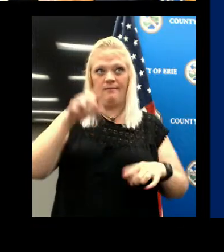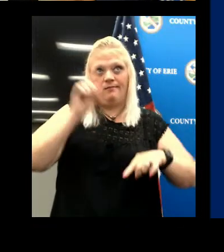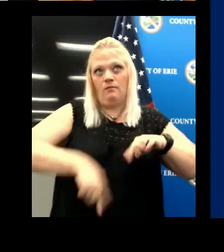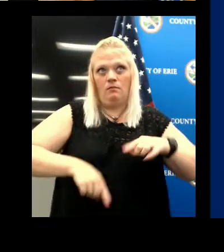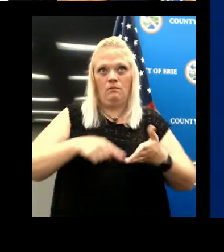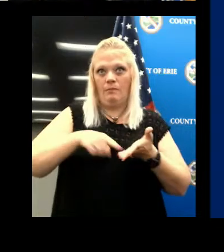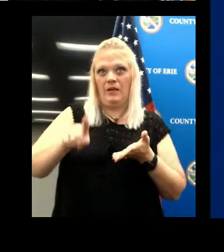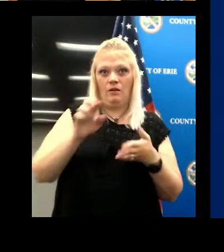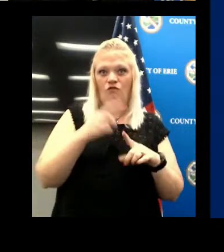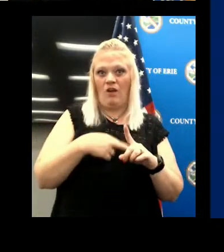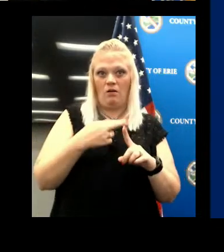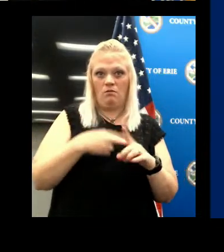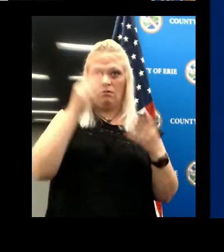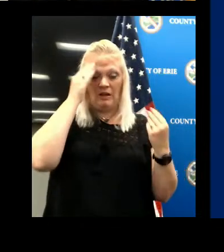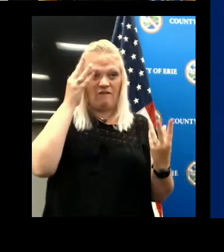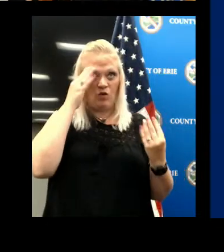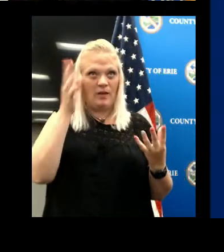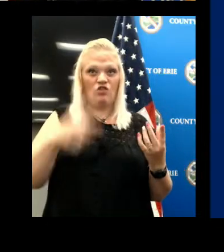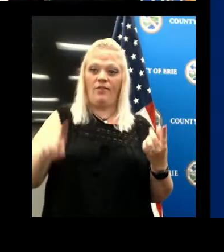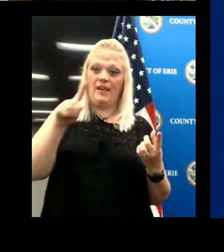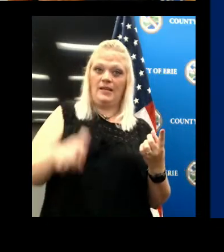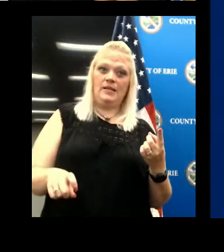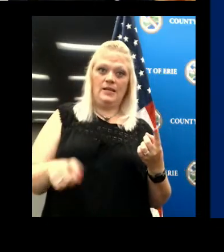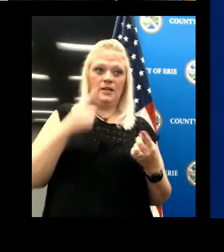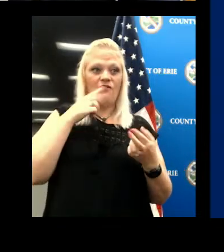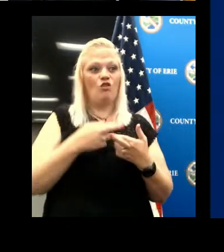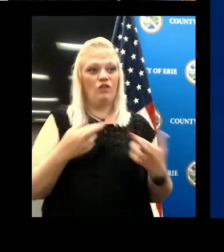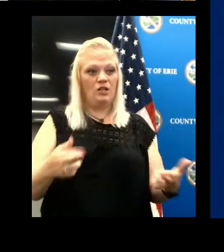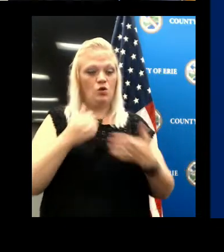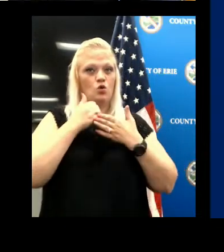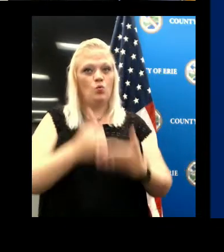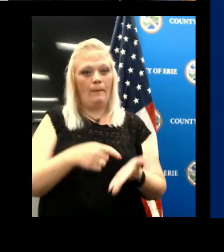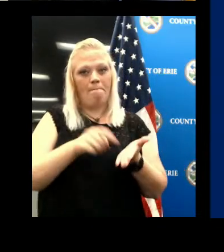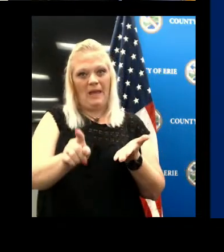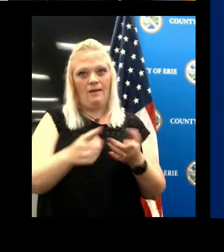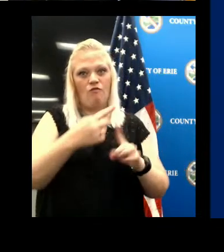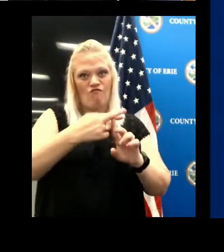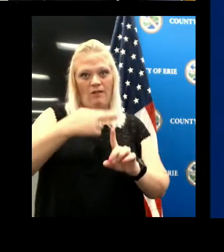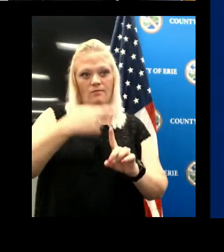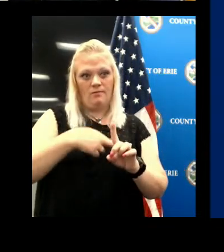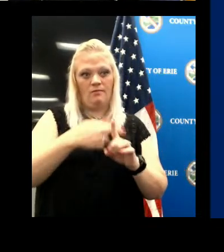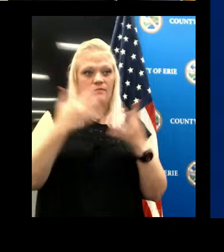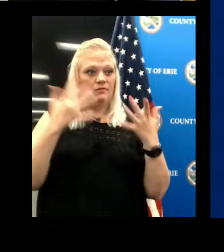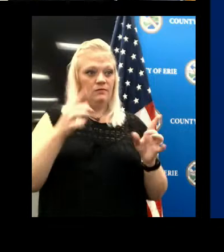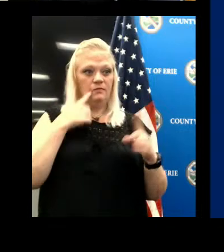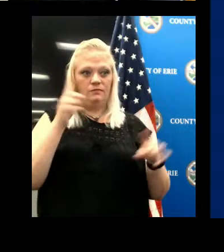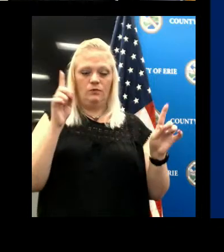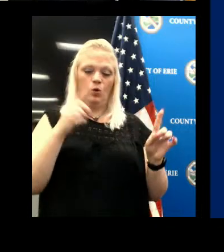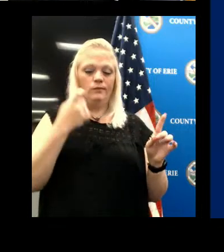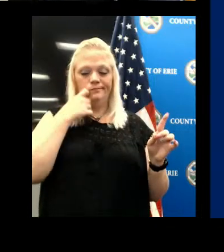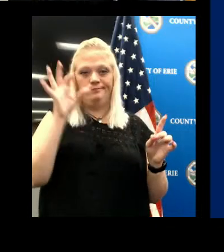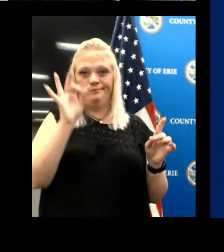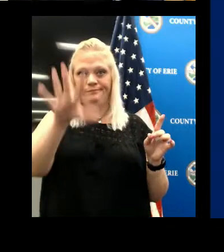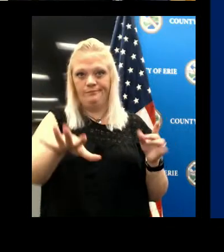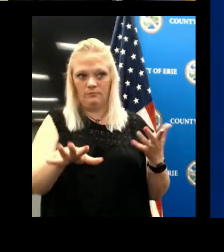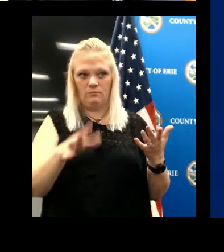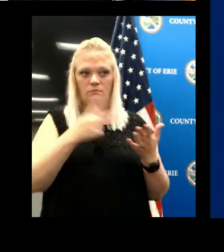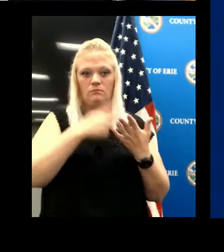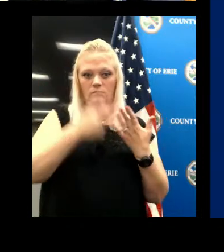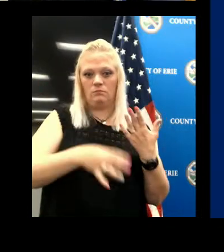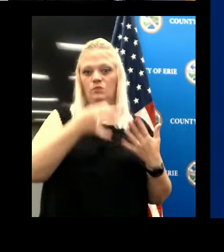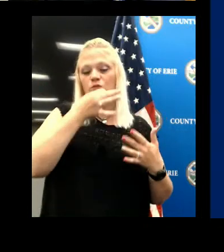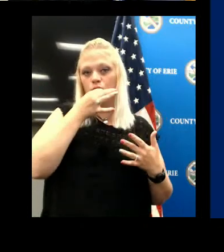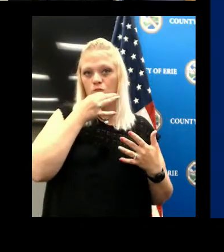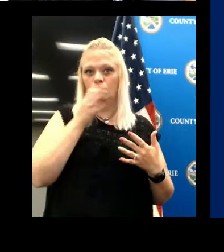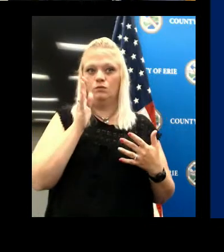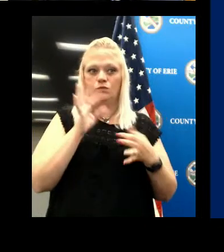rent the information they need to get resources to help them pay their rent. As I announced or just noted, we'll be announcing some programs very soon